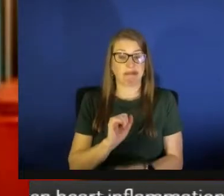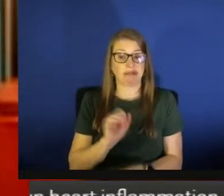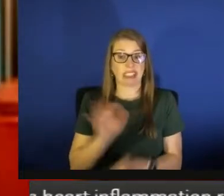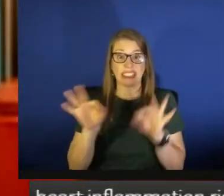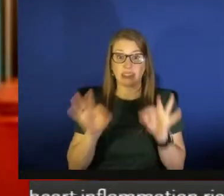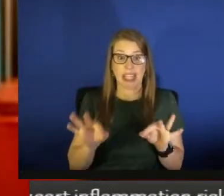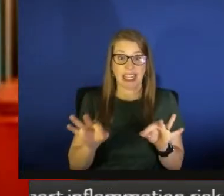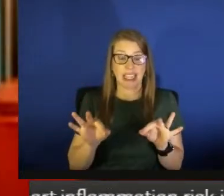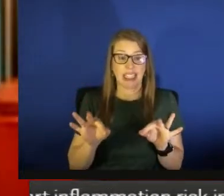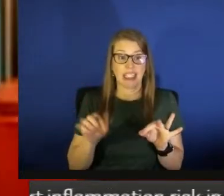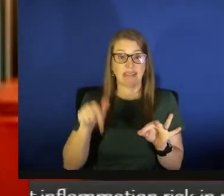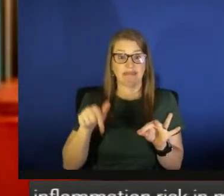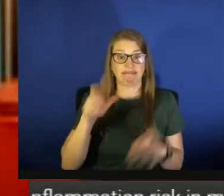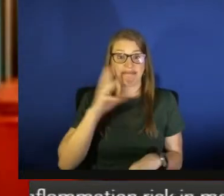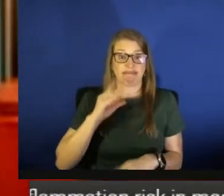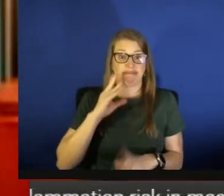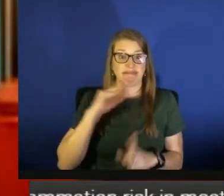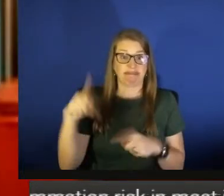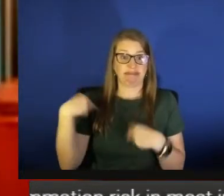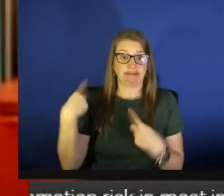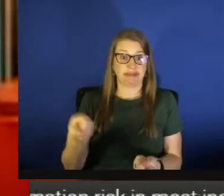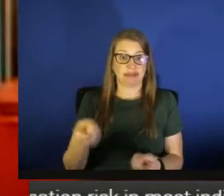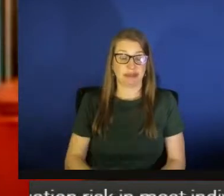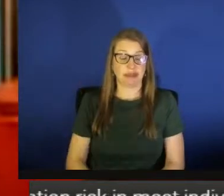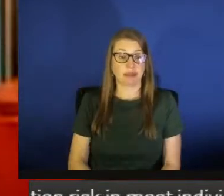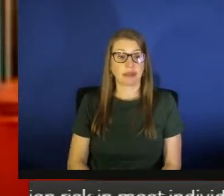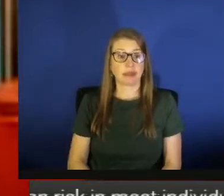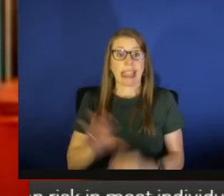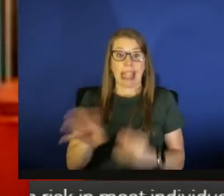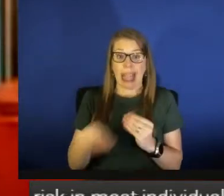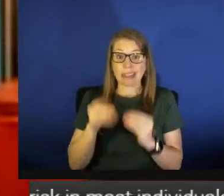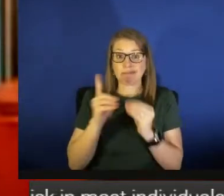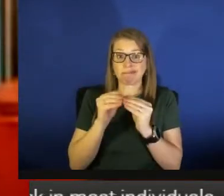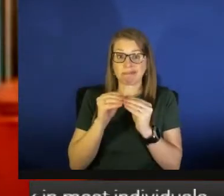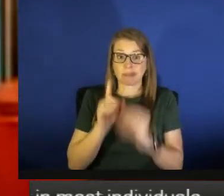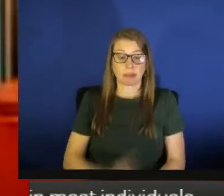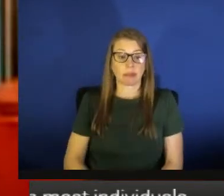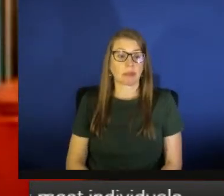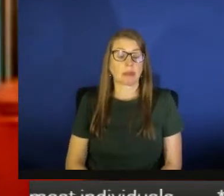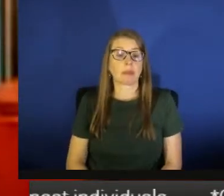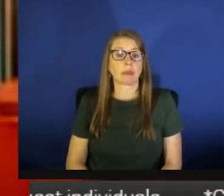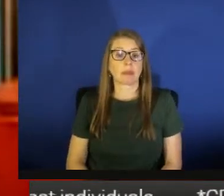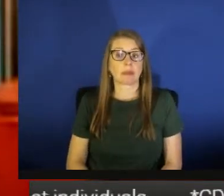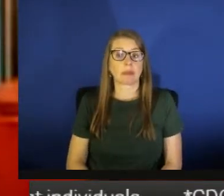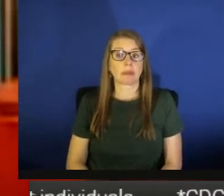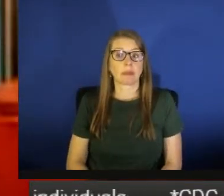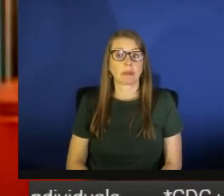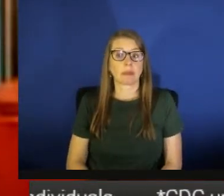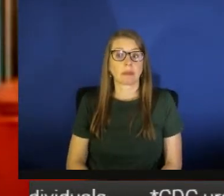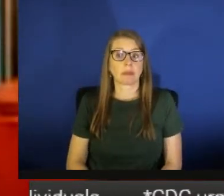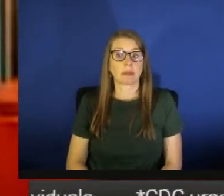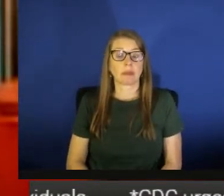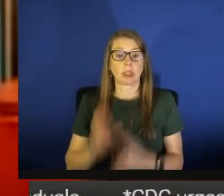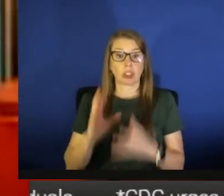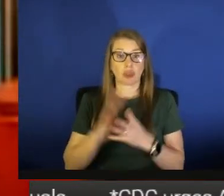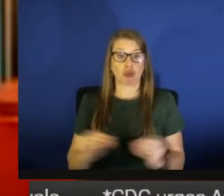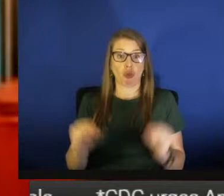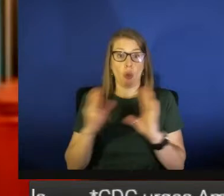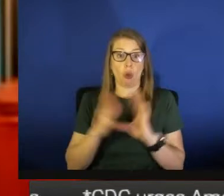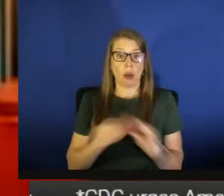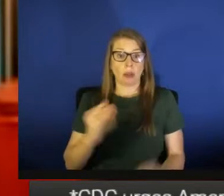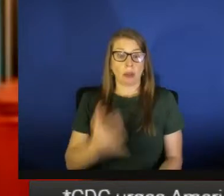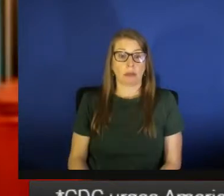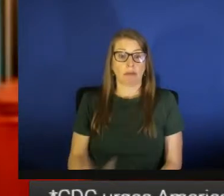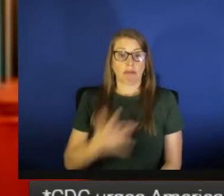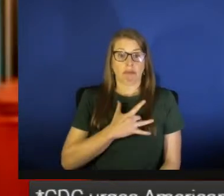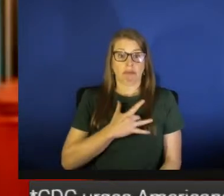explaining this experience. I'll also add one thing. What brought stories home was the